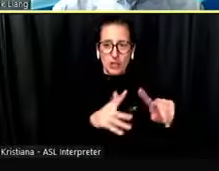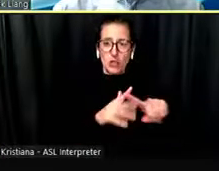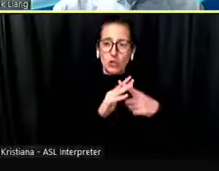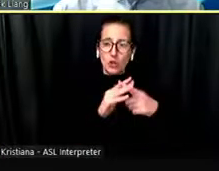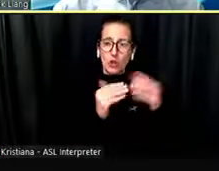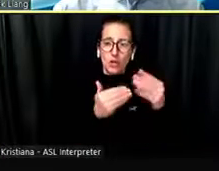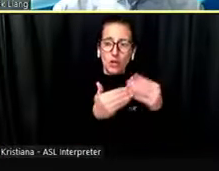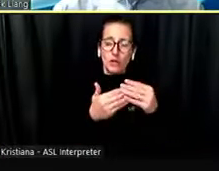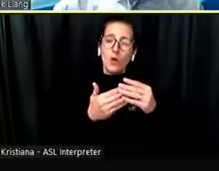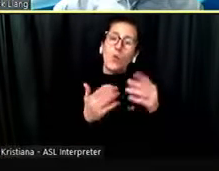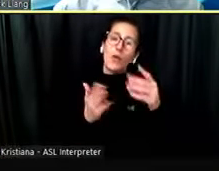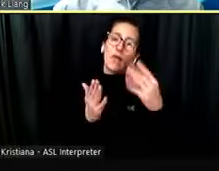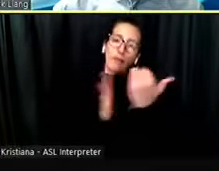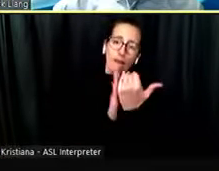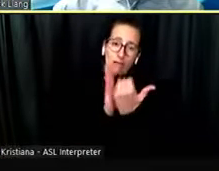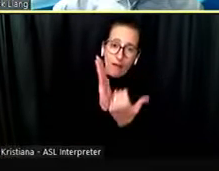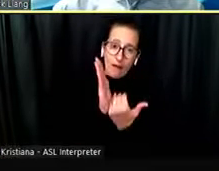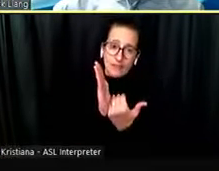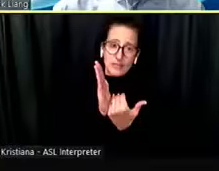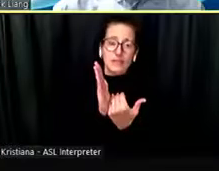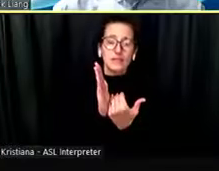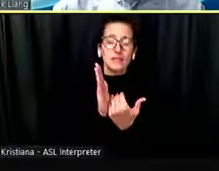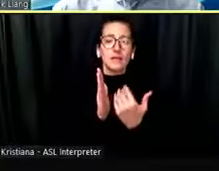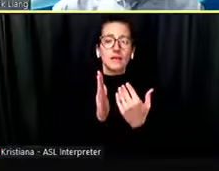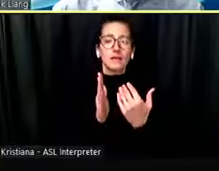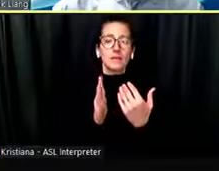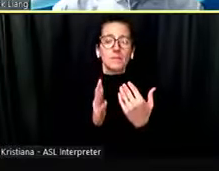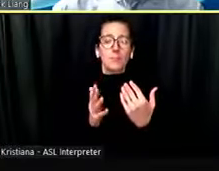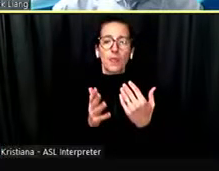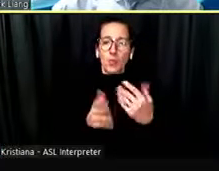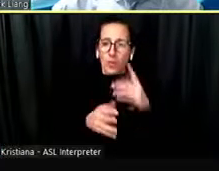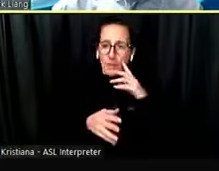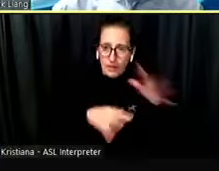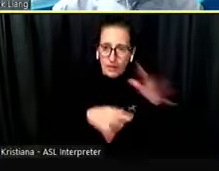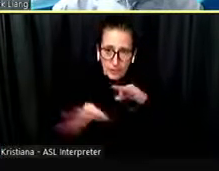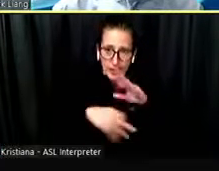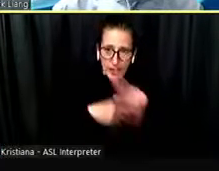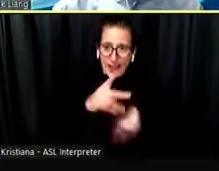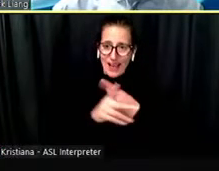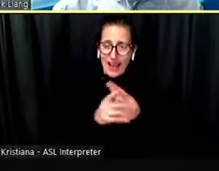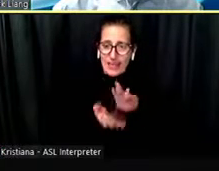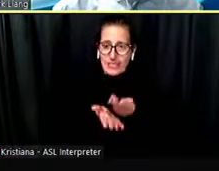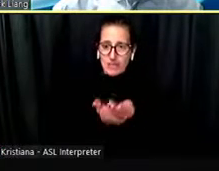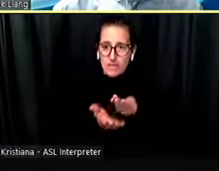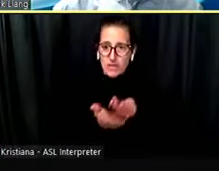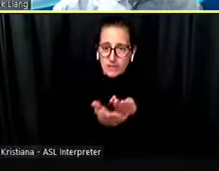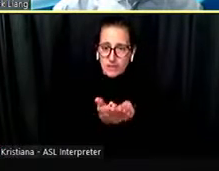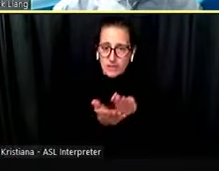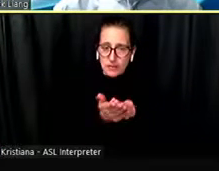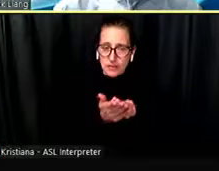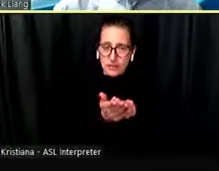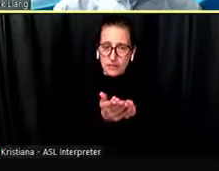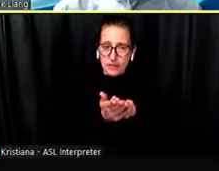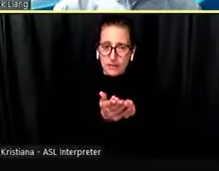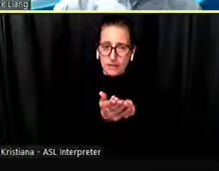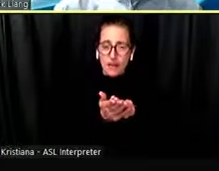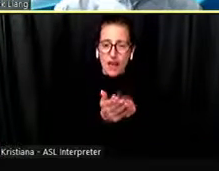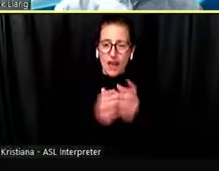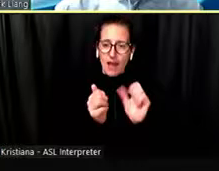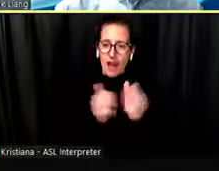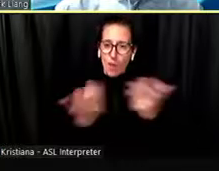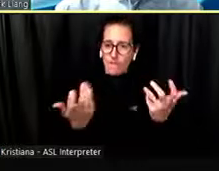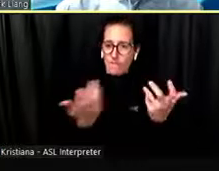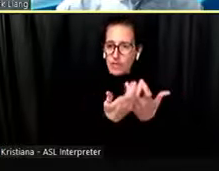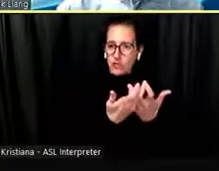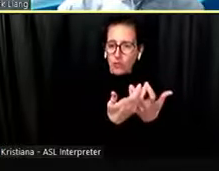the guidance, and then as well as what are the types of funds that the county has, which is really hitting the county's budget structure. And